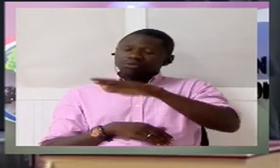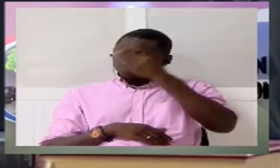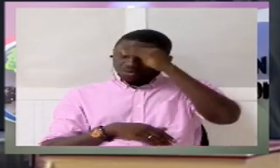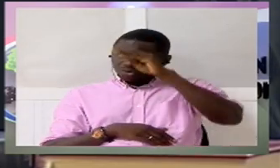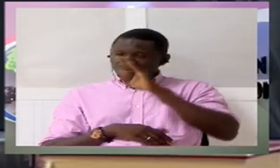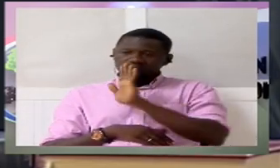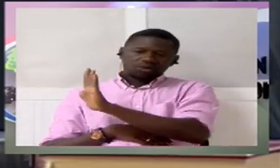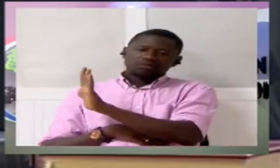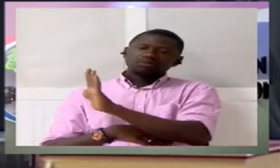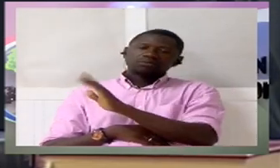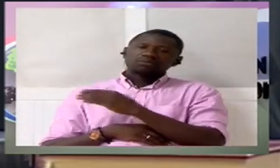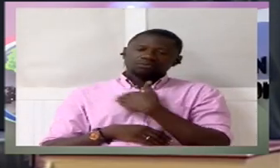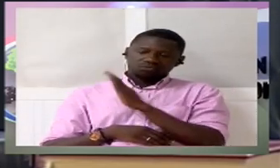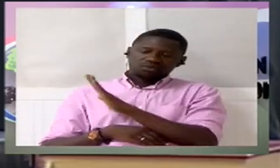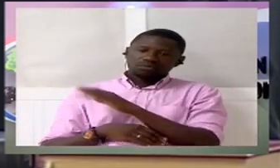to tell me, Mommy, wait for me.